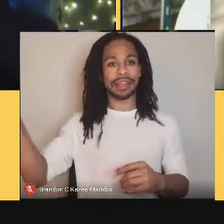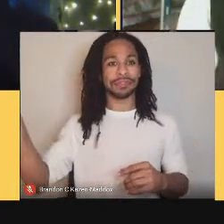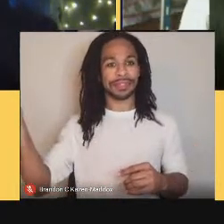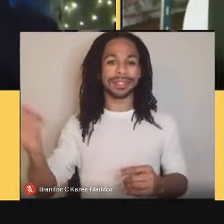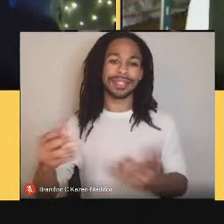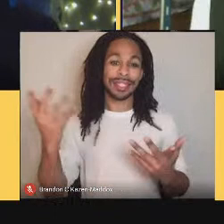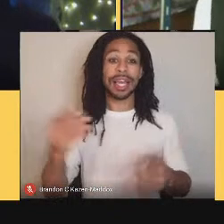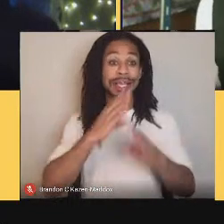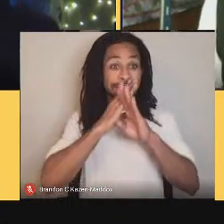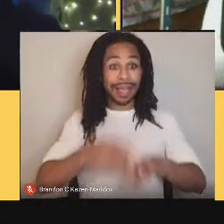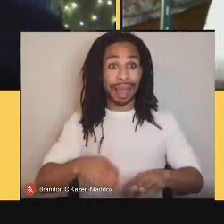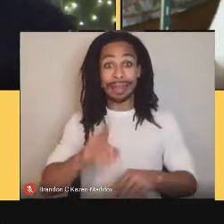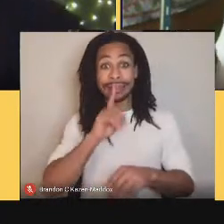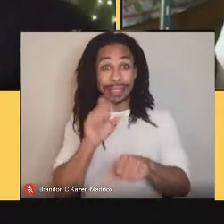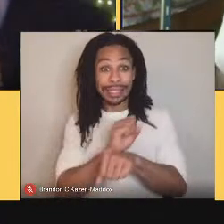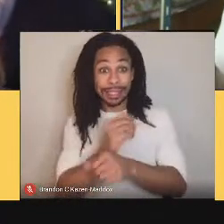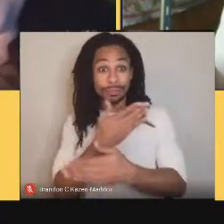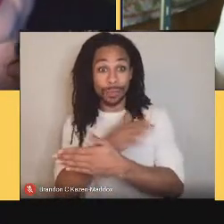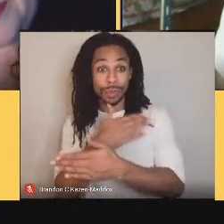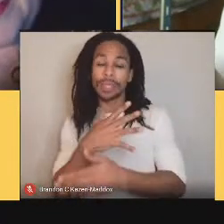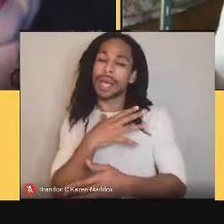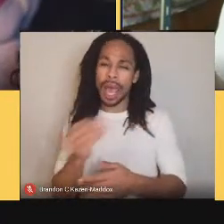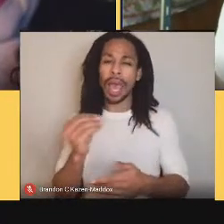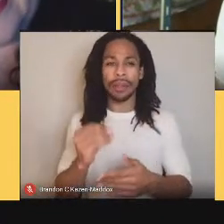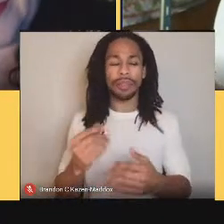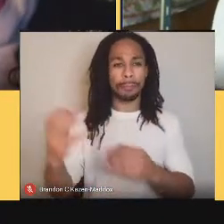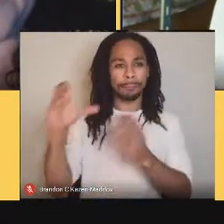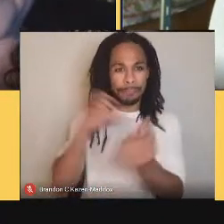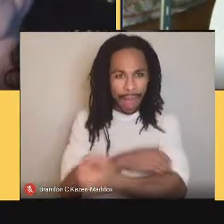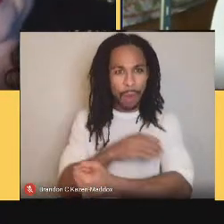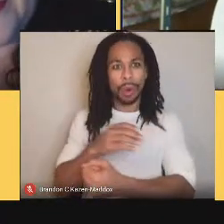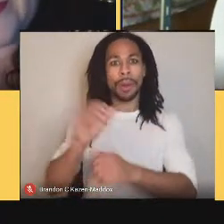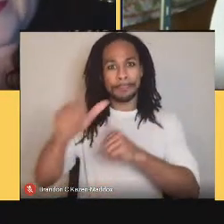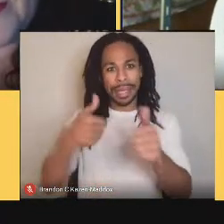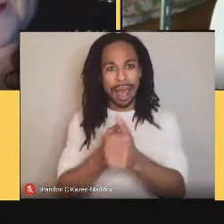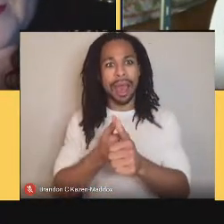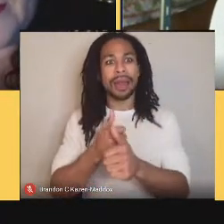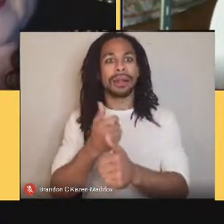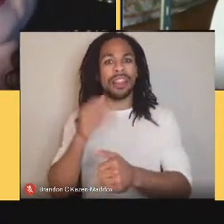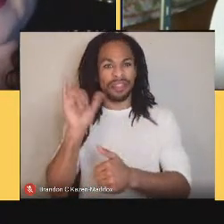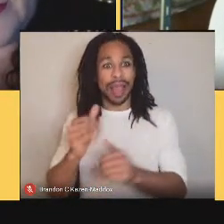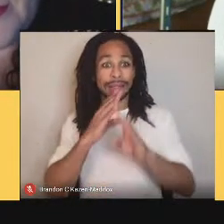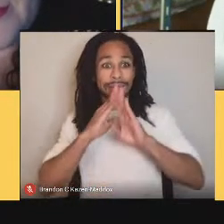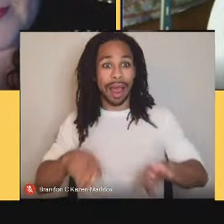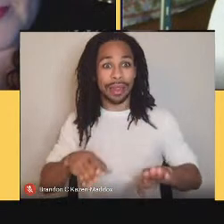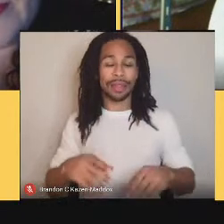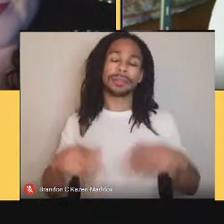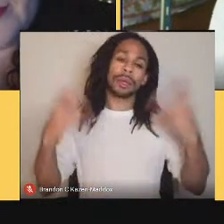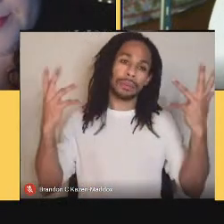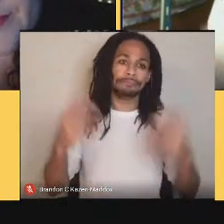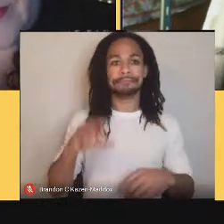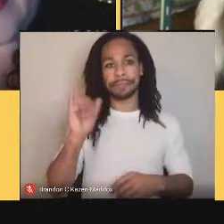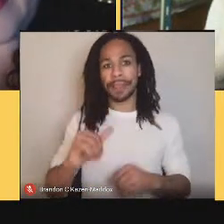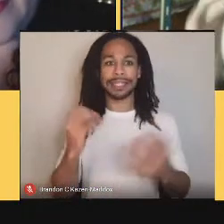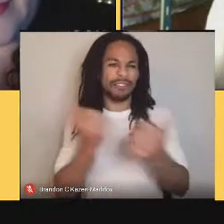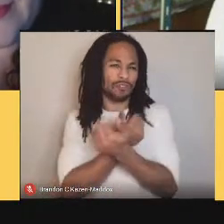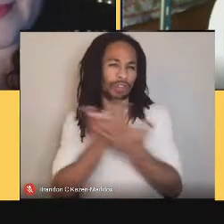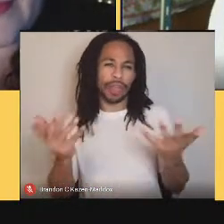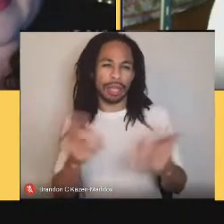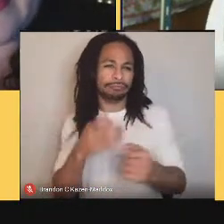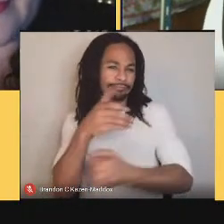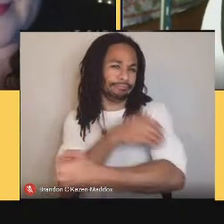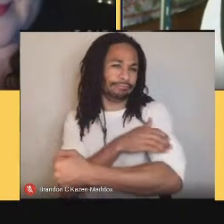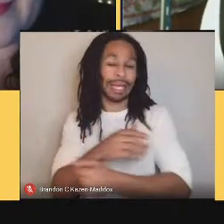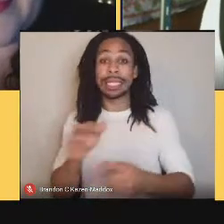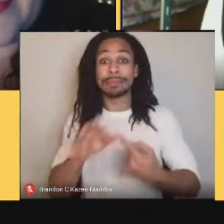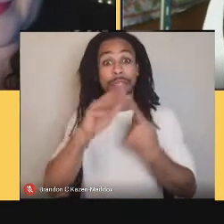know, silence is music. And the power behind it is so, I mean, my goodness, it's everything, especially when you notice that it's not